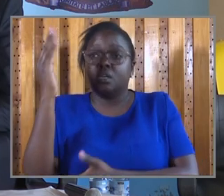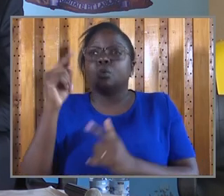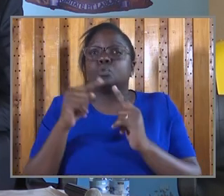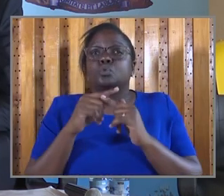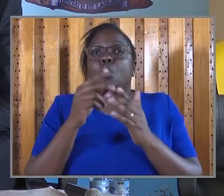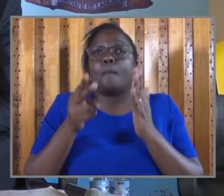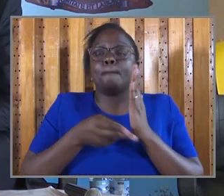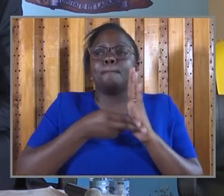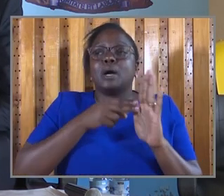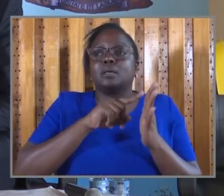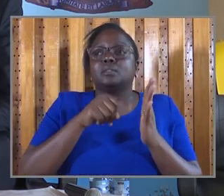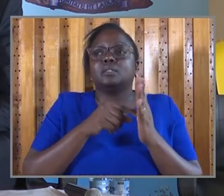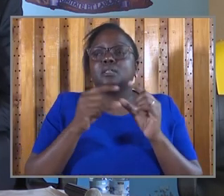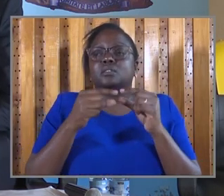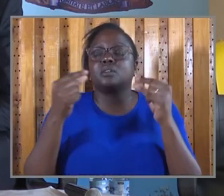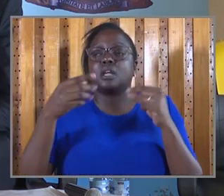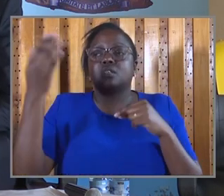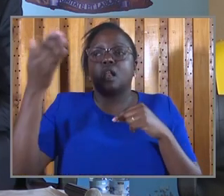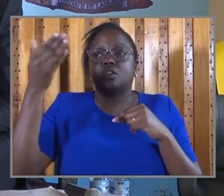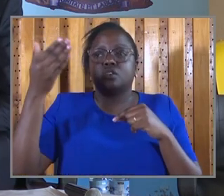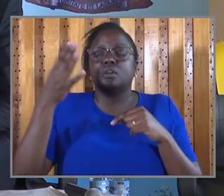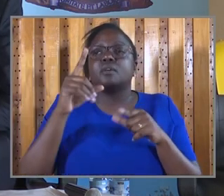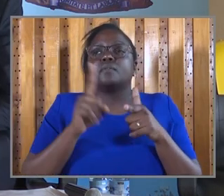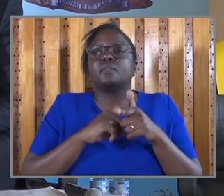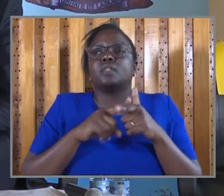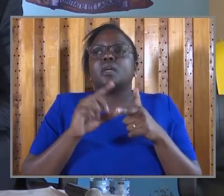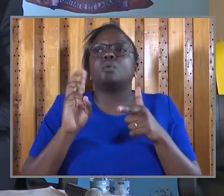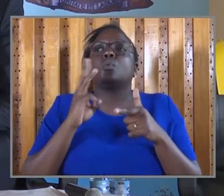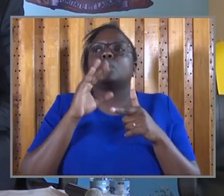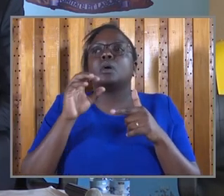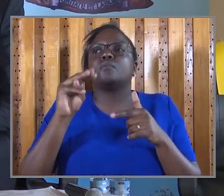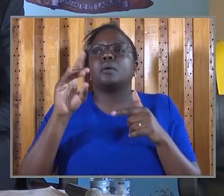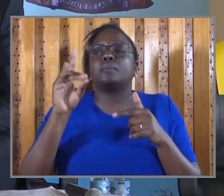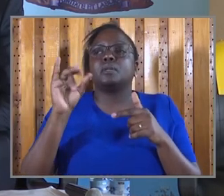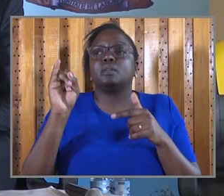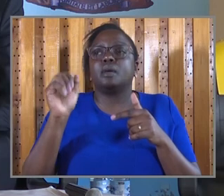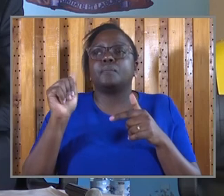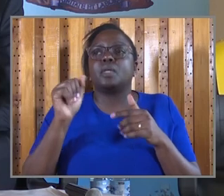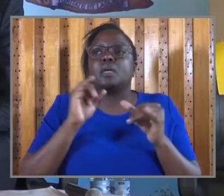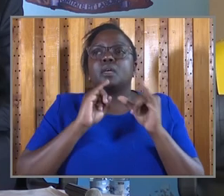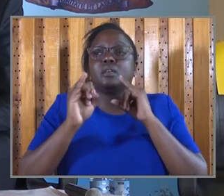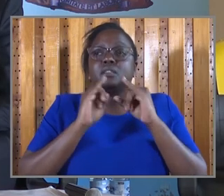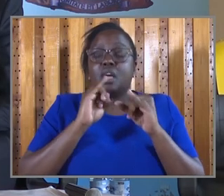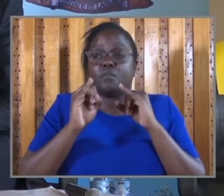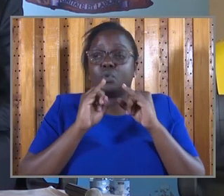mark this great lecture. And then we'll have a media interview. And